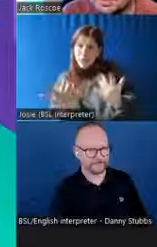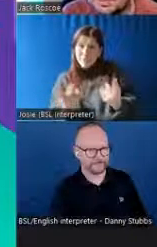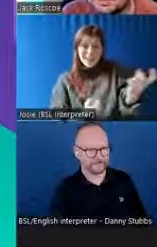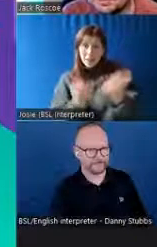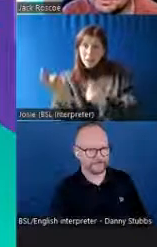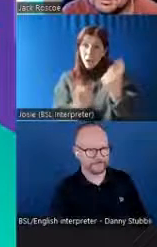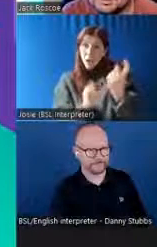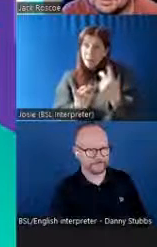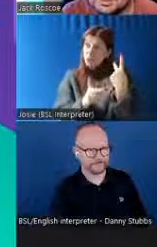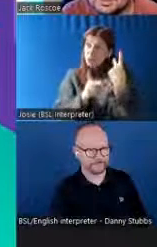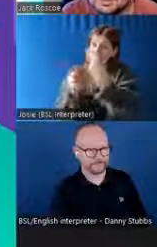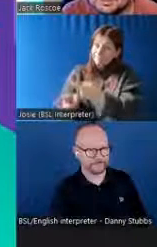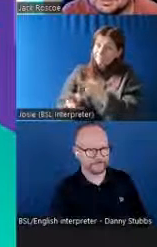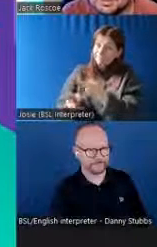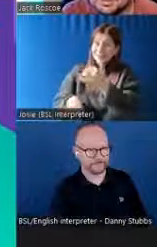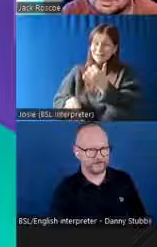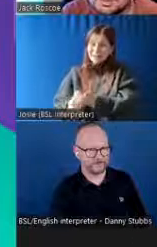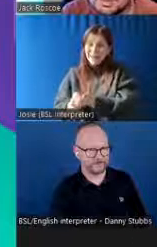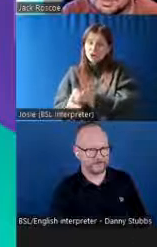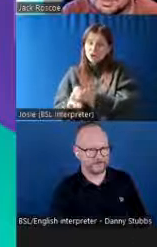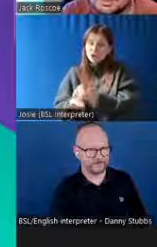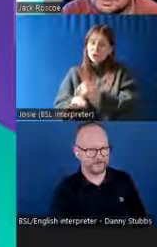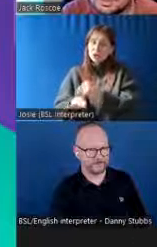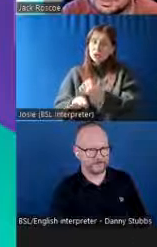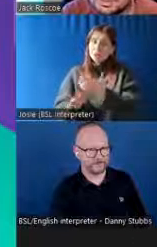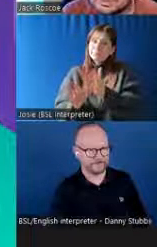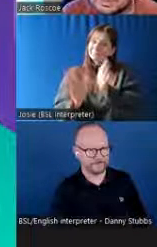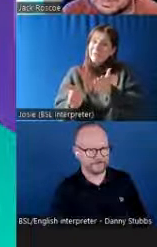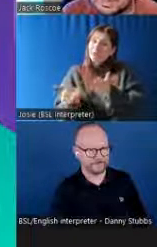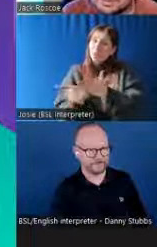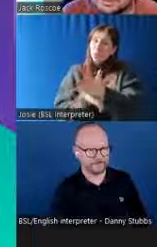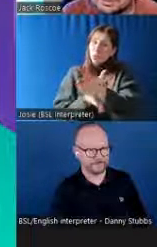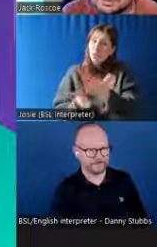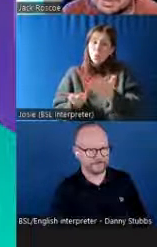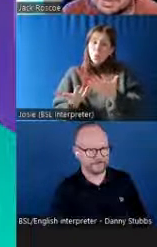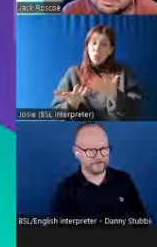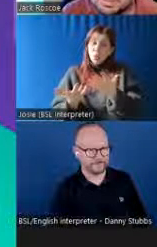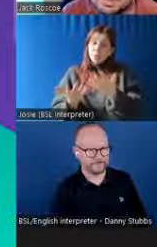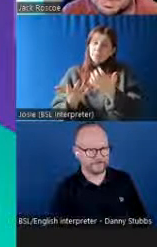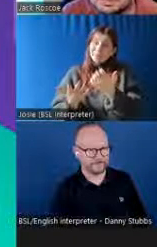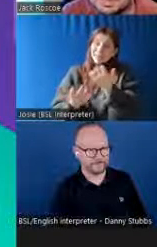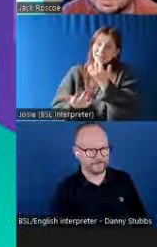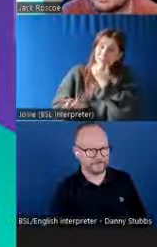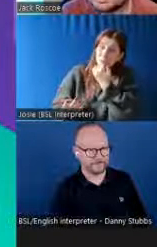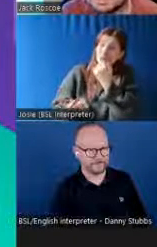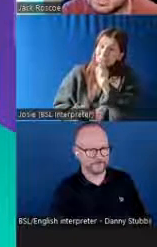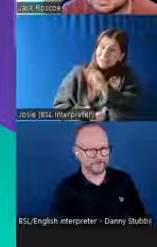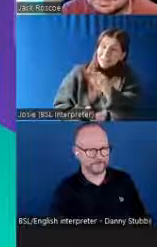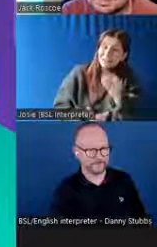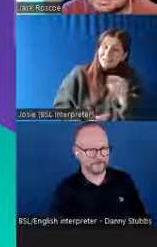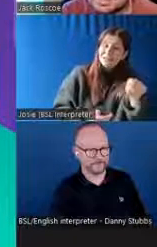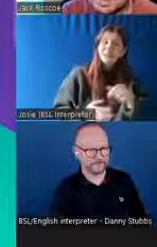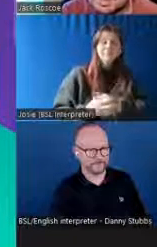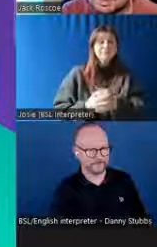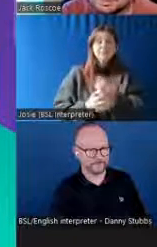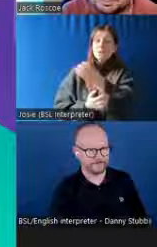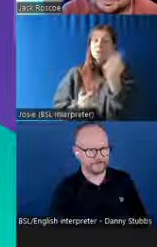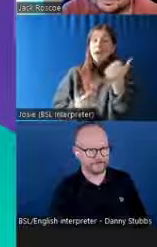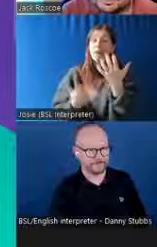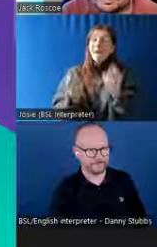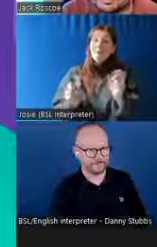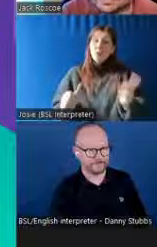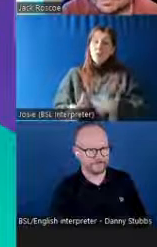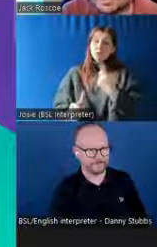some counting. So a lot of venue-based organizations like museums and galleries have automated systems to count